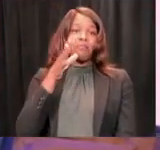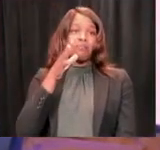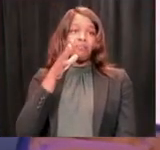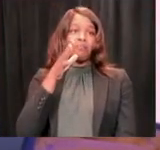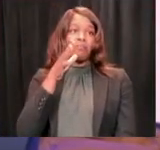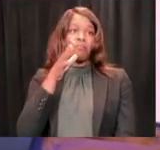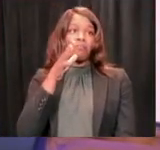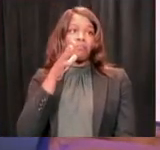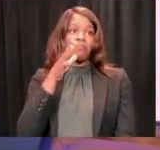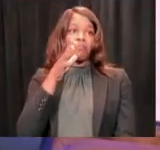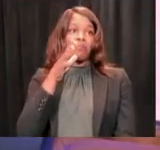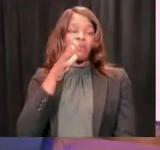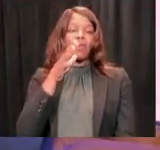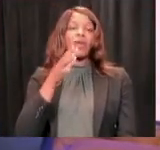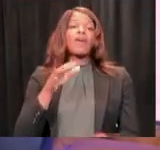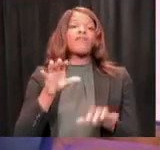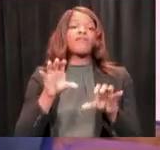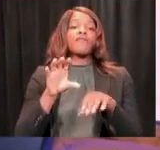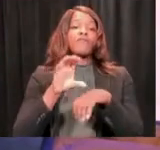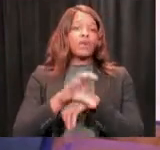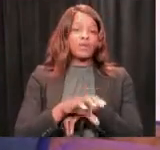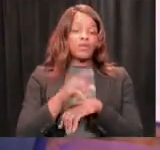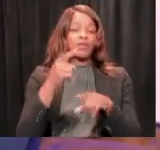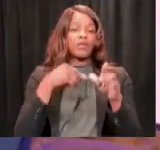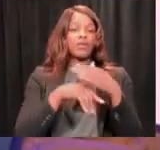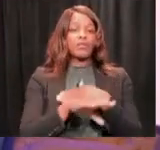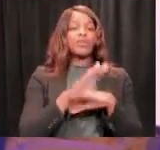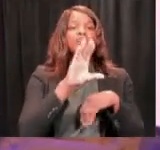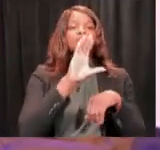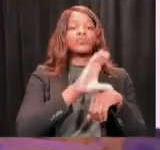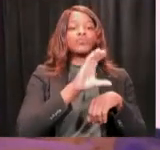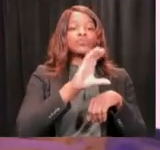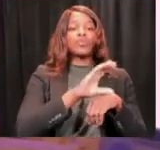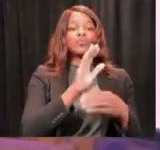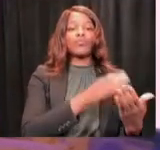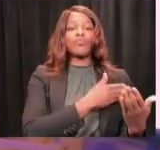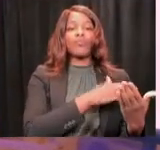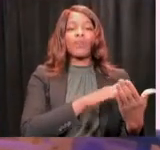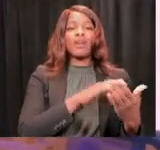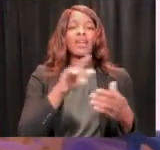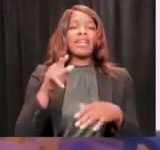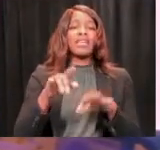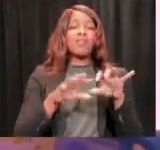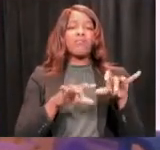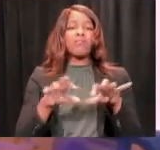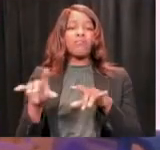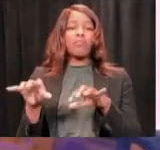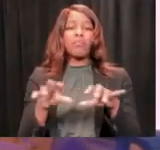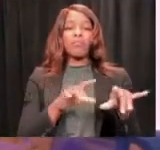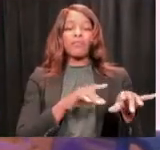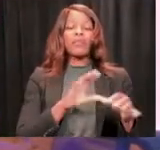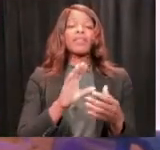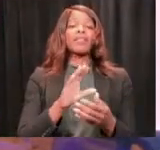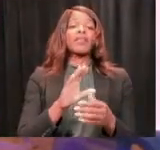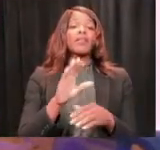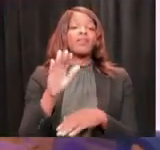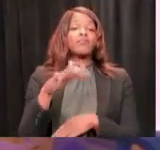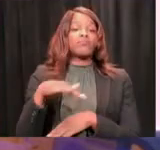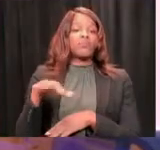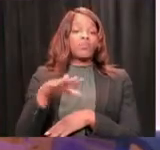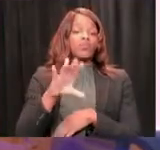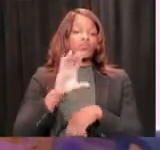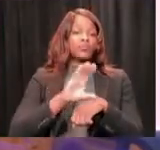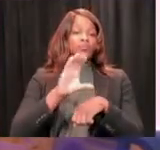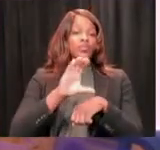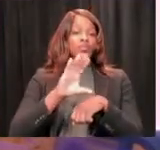make sure that he was in the church choir and involved. And his first job was playing at the local church, and he would get